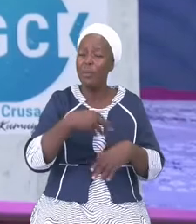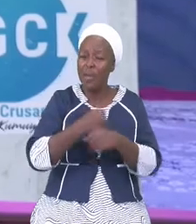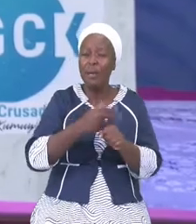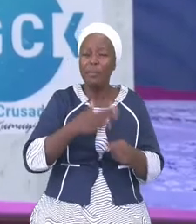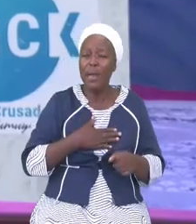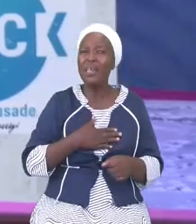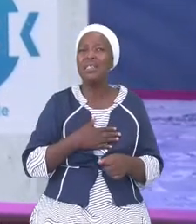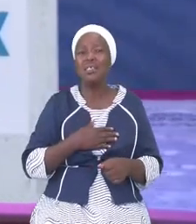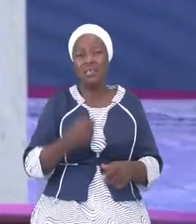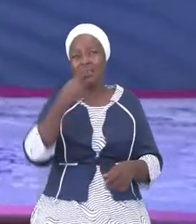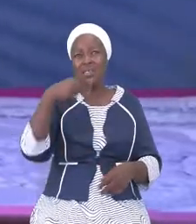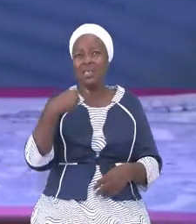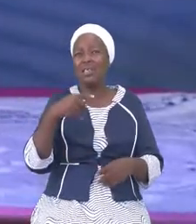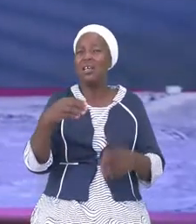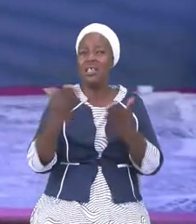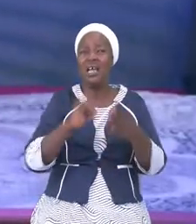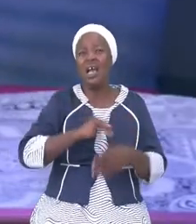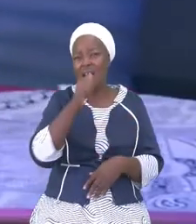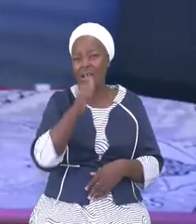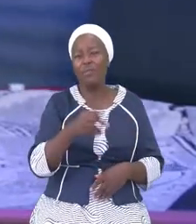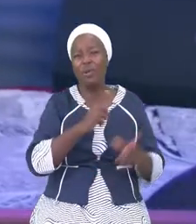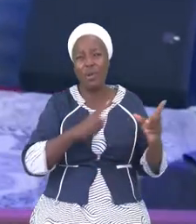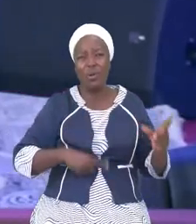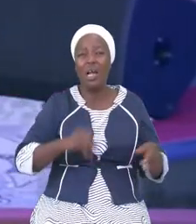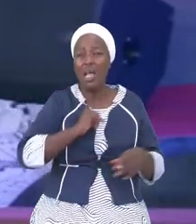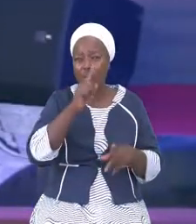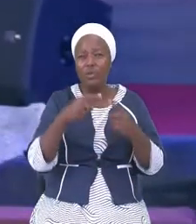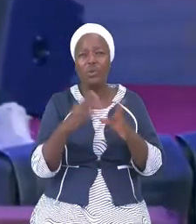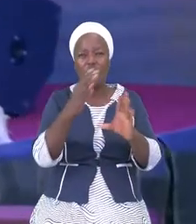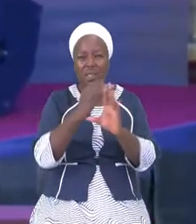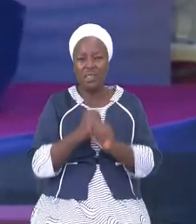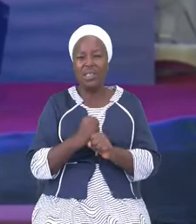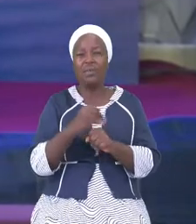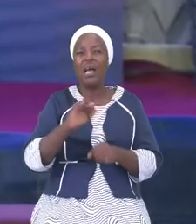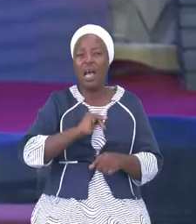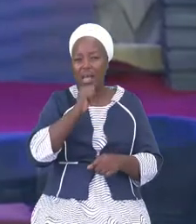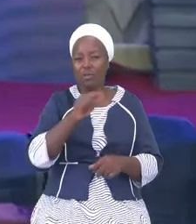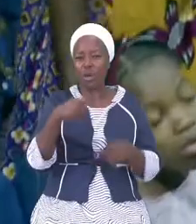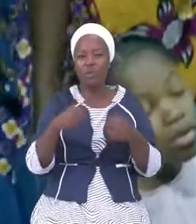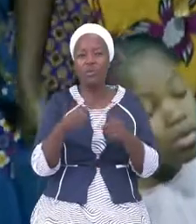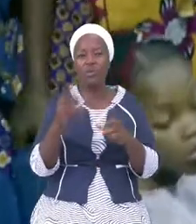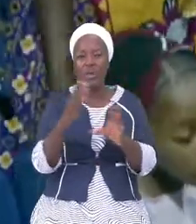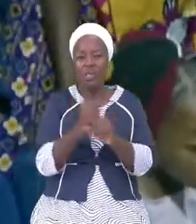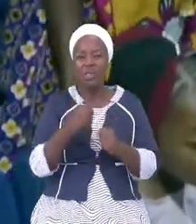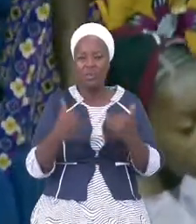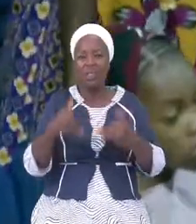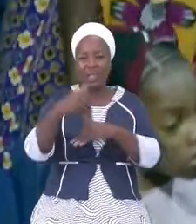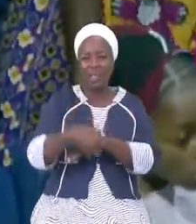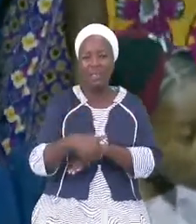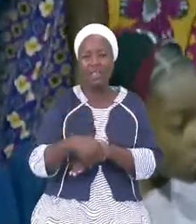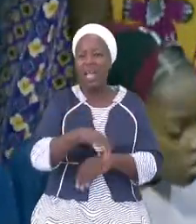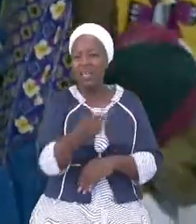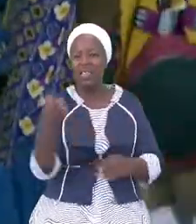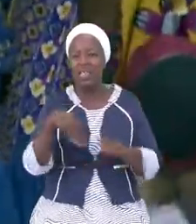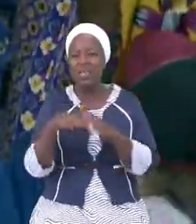I am, here I am, here I am. I'm going to receive. You are going to receive tonight. Anything in your life,